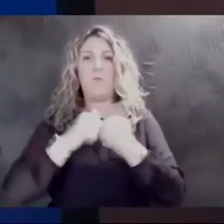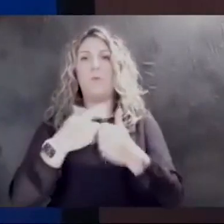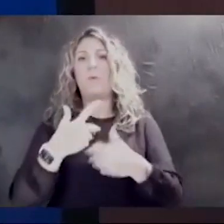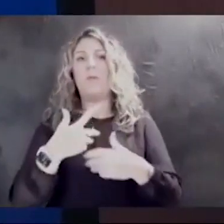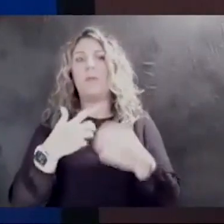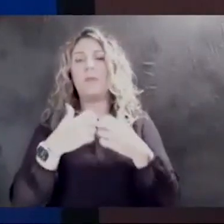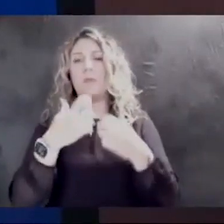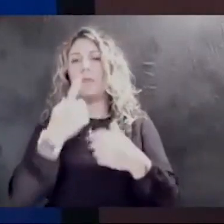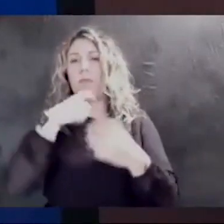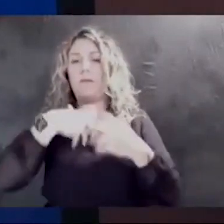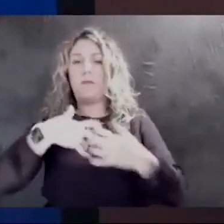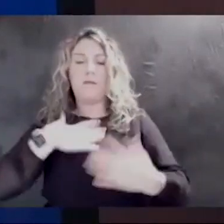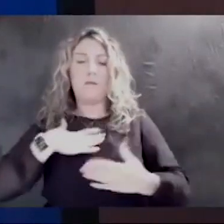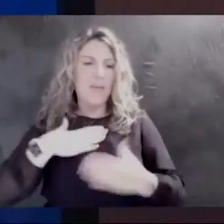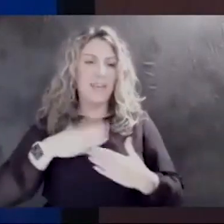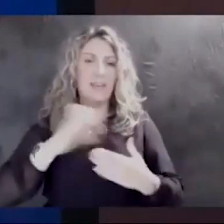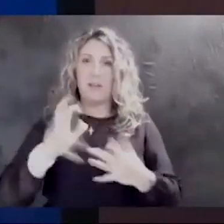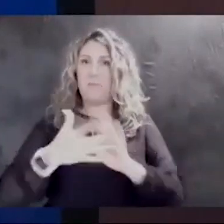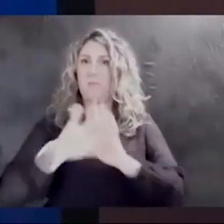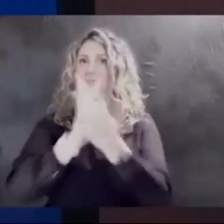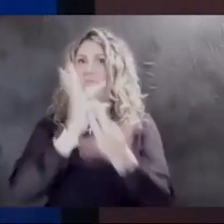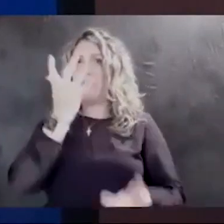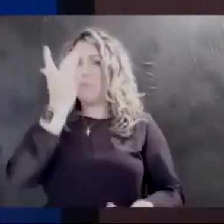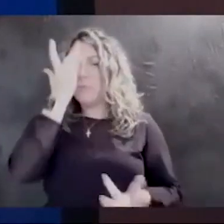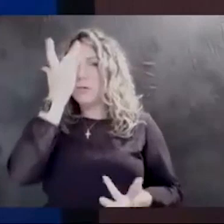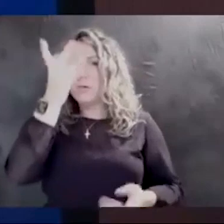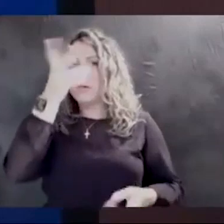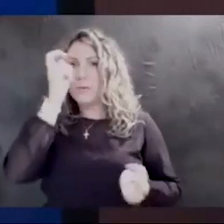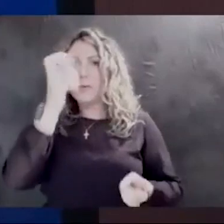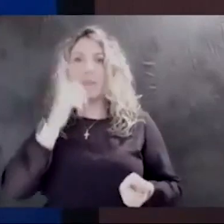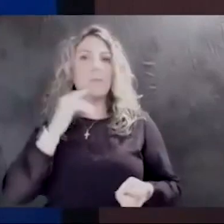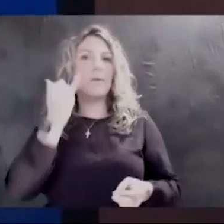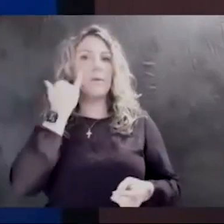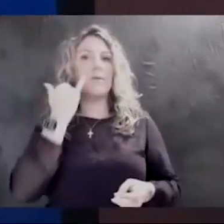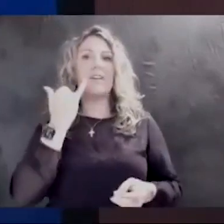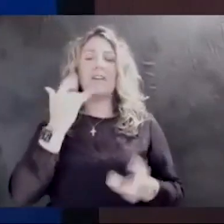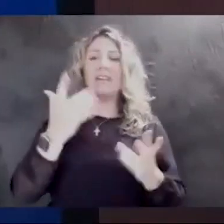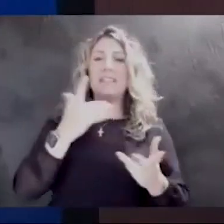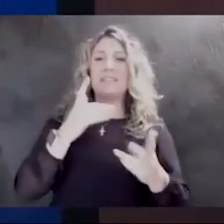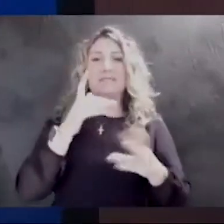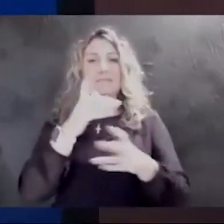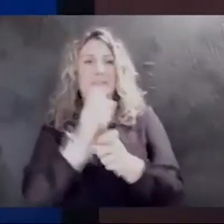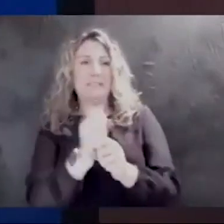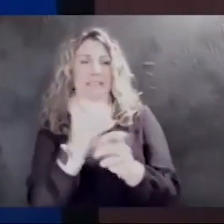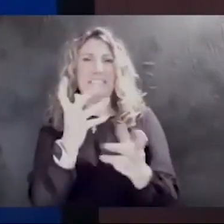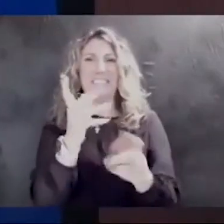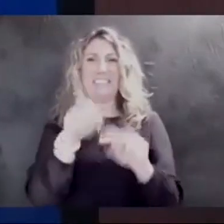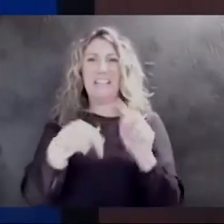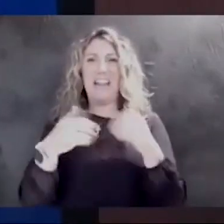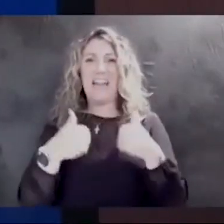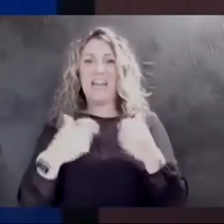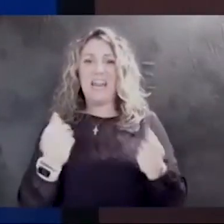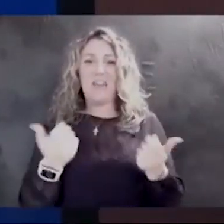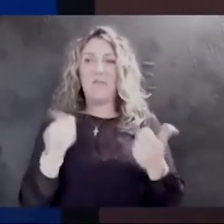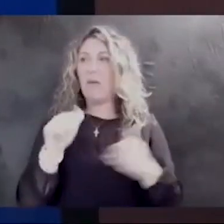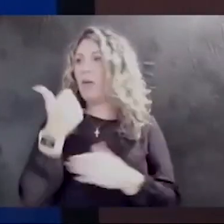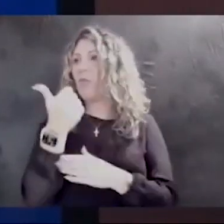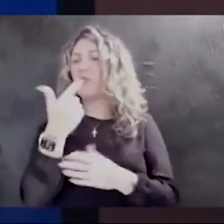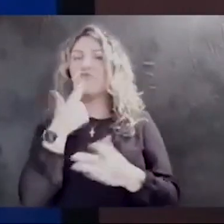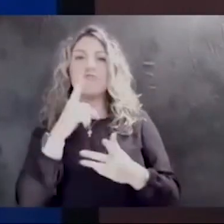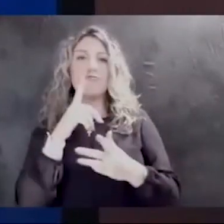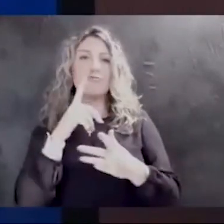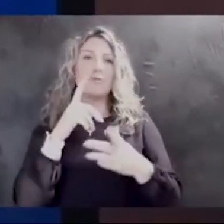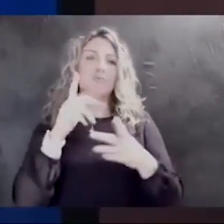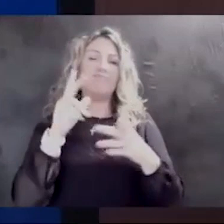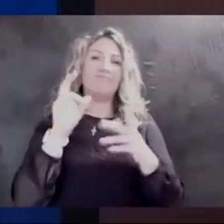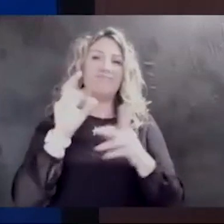of the sick, and for people you think otherwise you have to be halfway healthy to get it, meaning that you can't have a lot of other comorbid conditions.